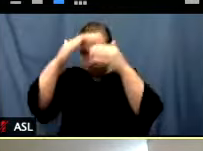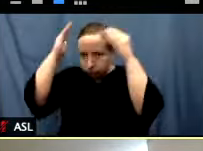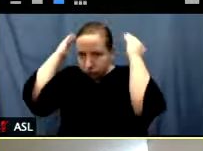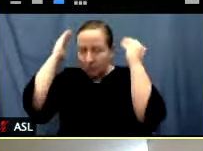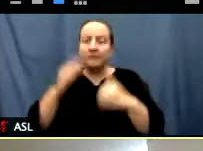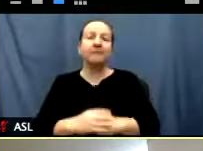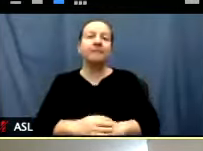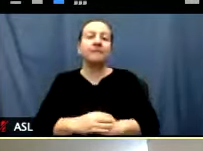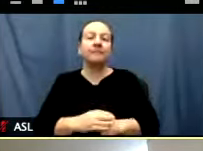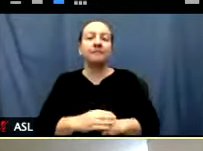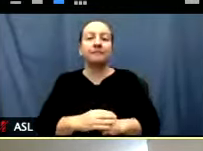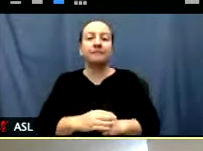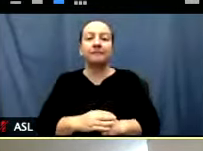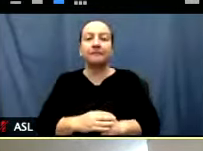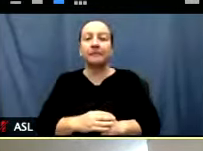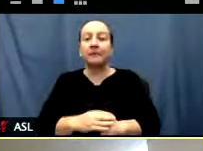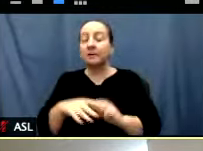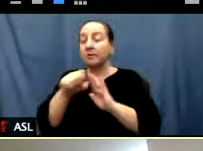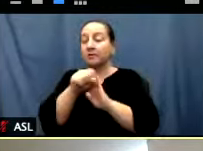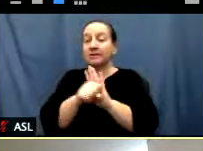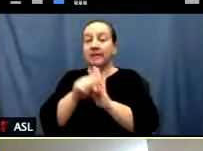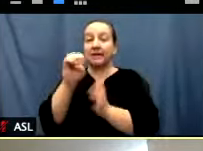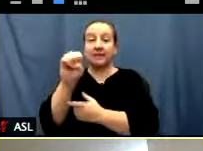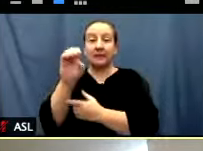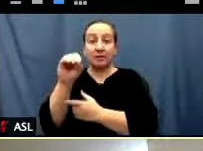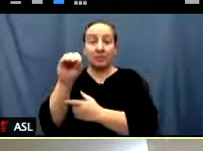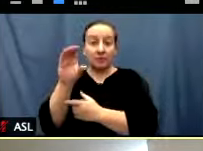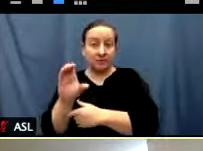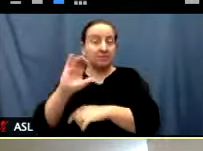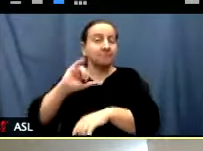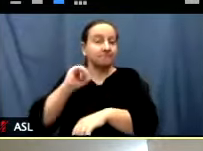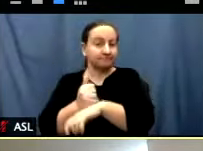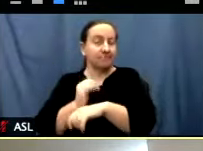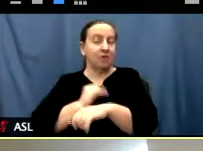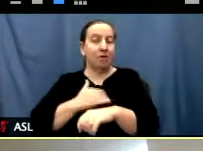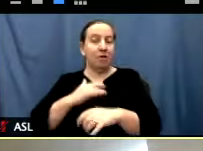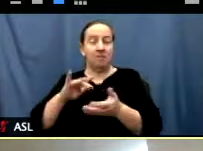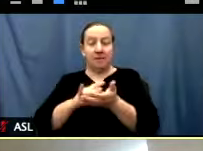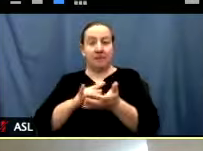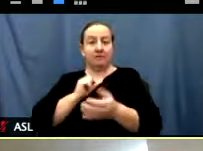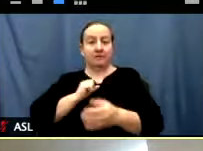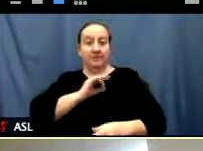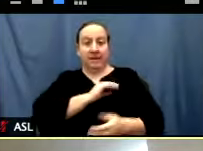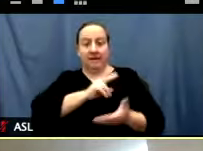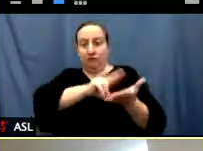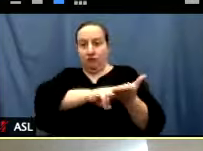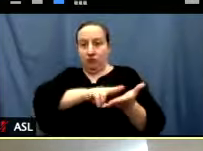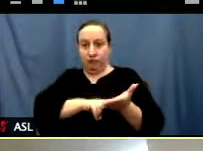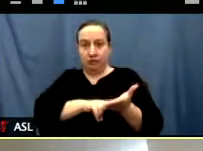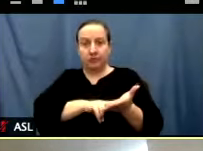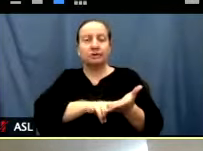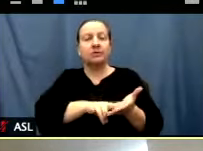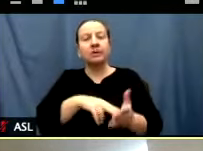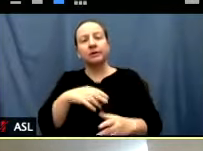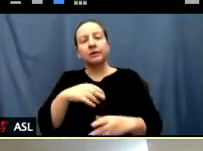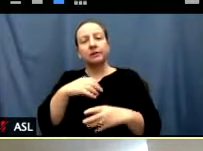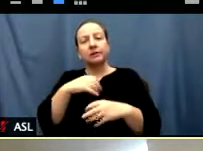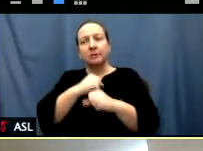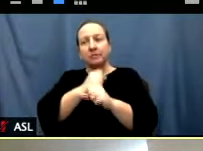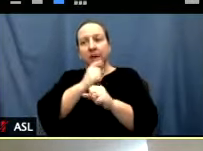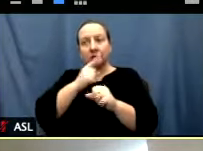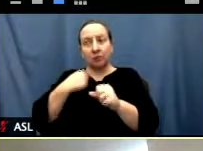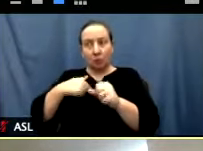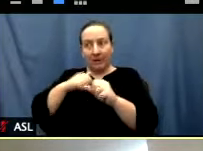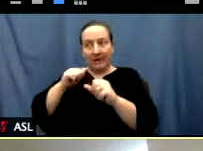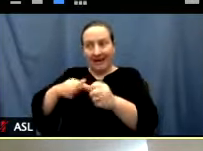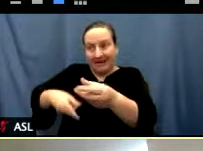mitigate that, the state EOC has activated our medical staffing contracts to ensure that we can supplement